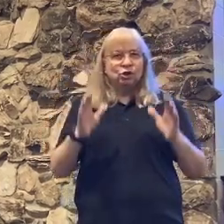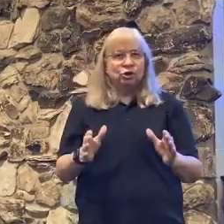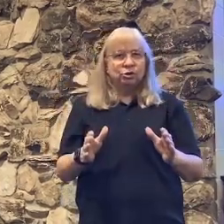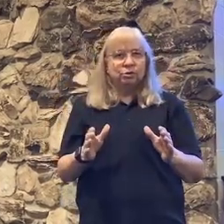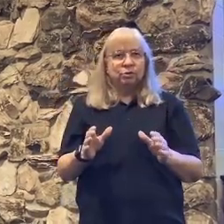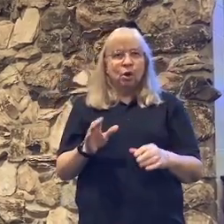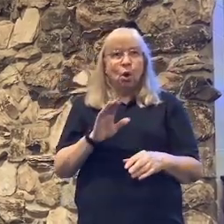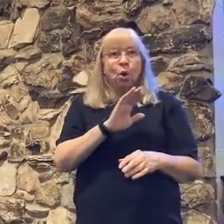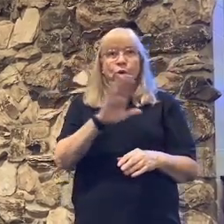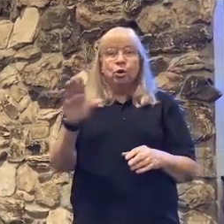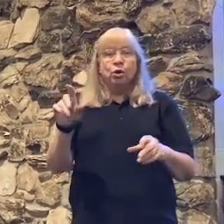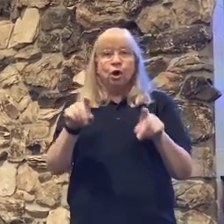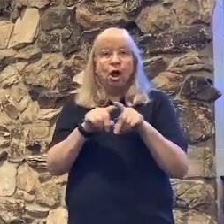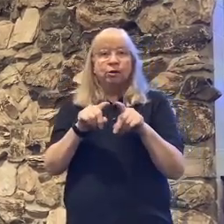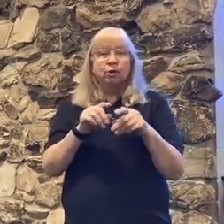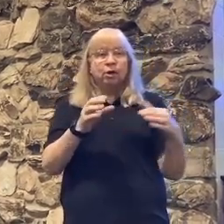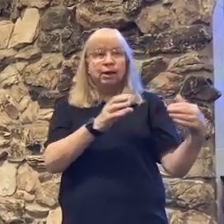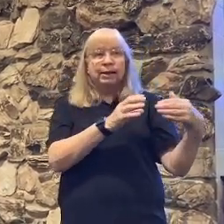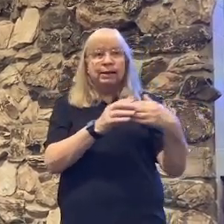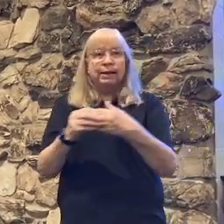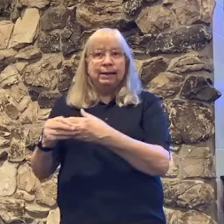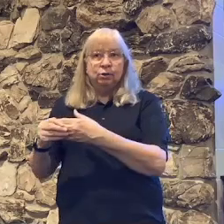You are also a leader.